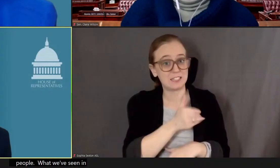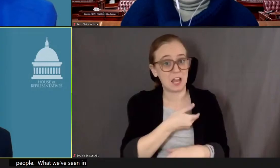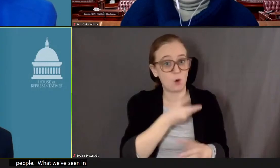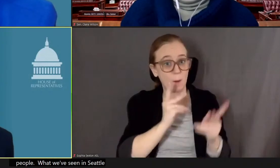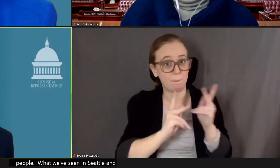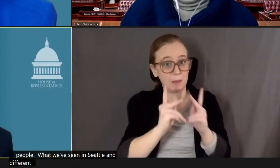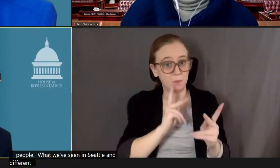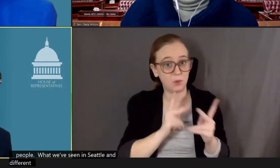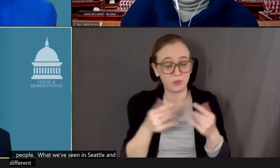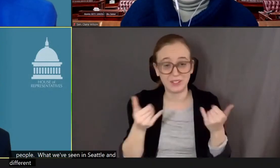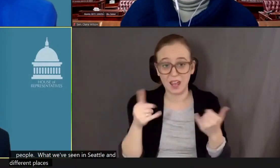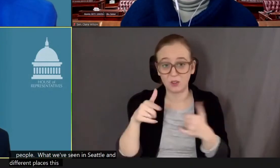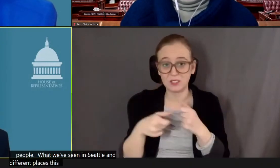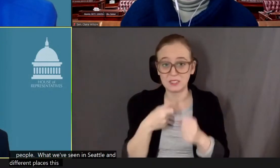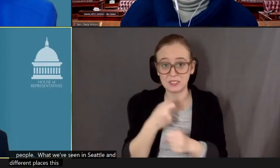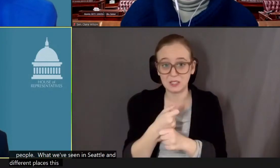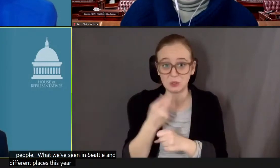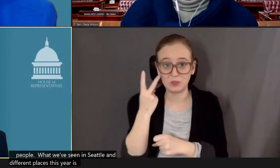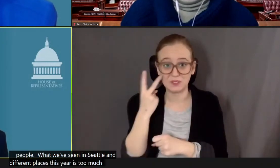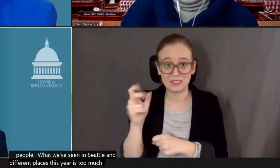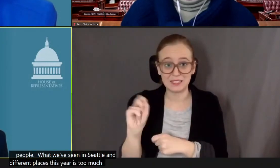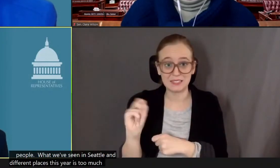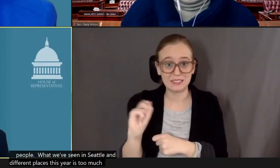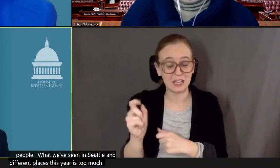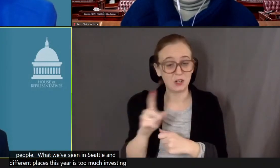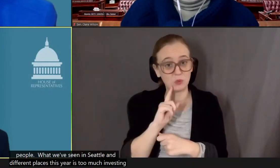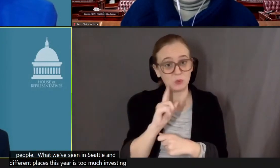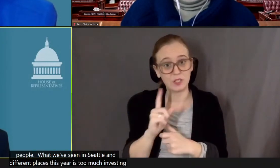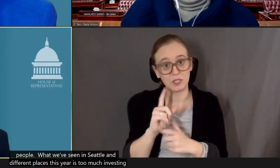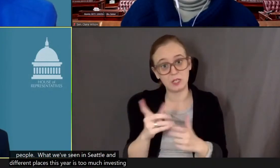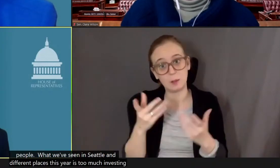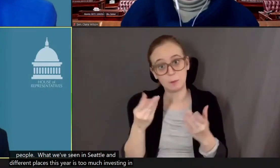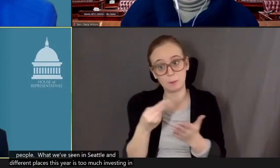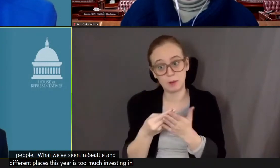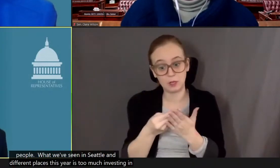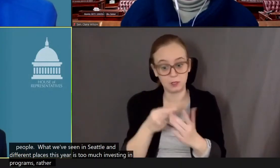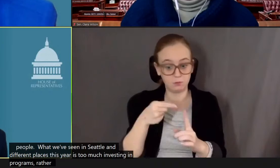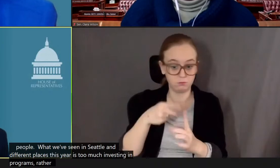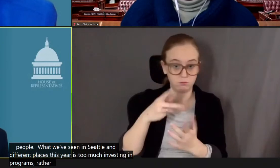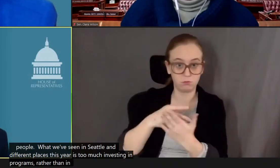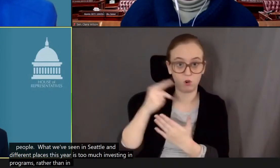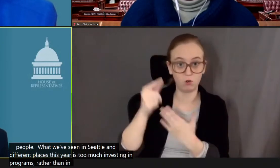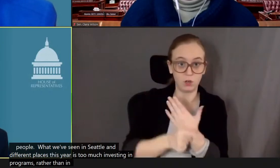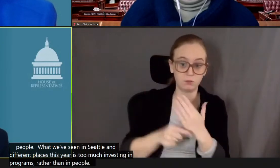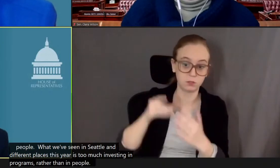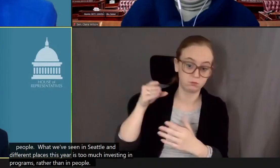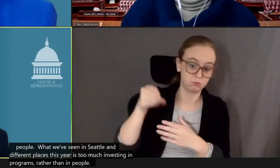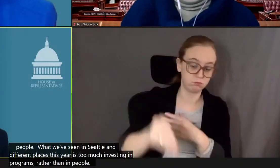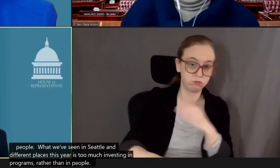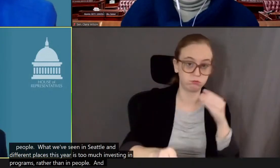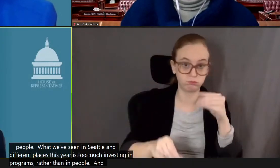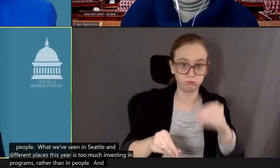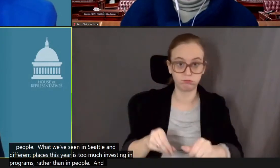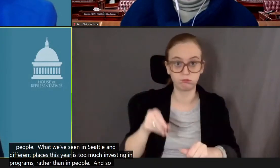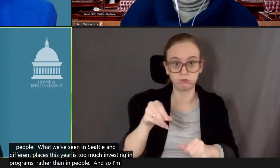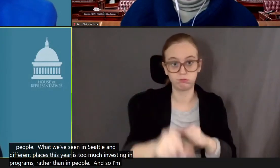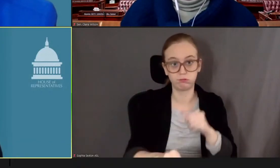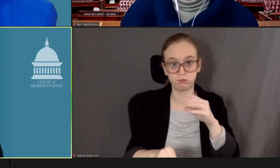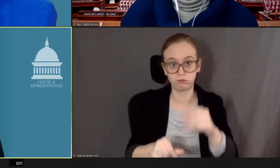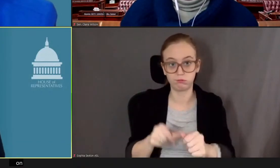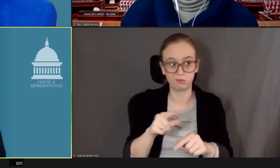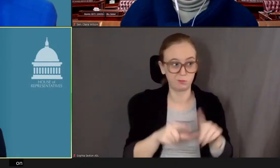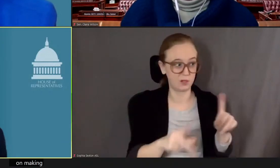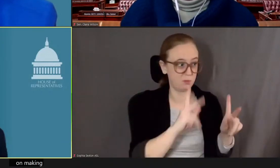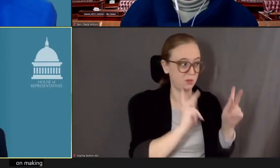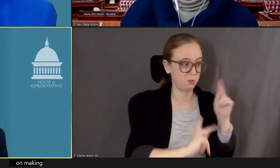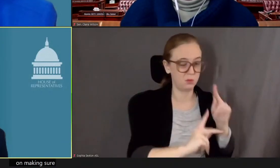this year is too much investing in programs rather than in people. And so I'm focused on making sure that